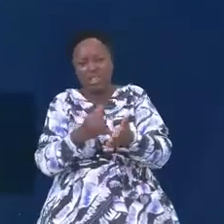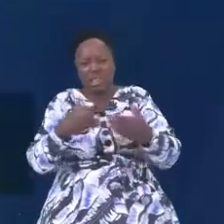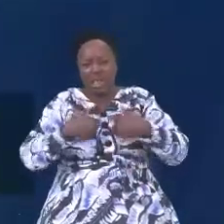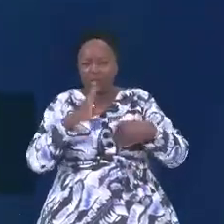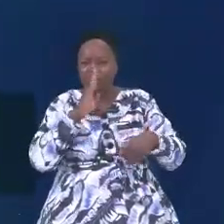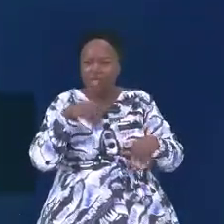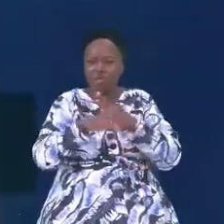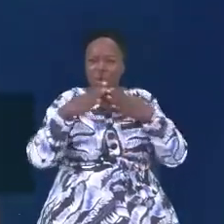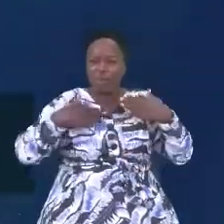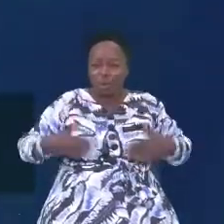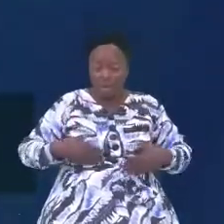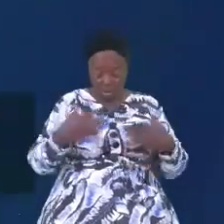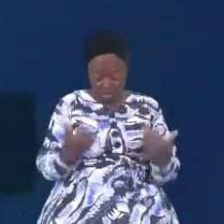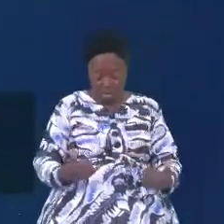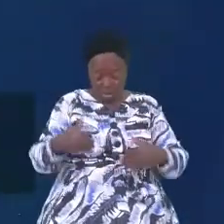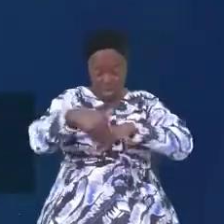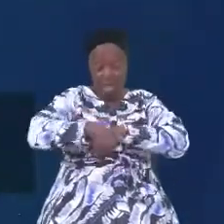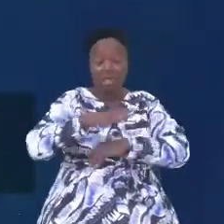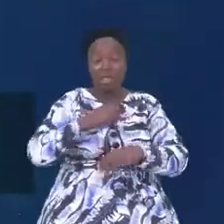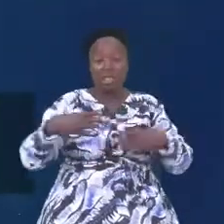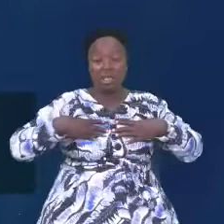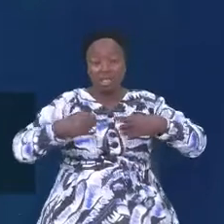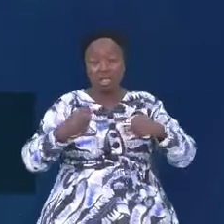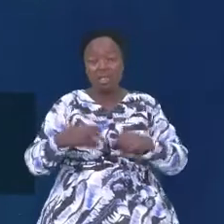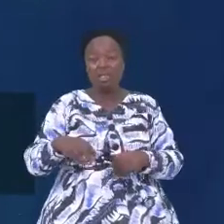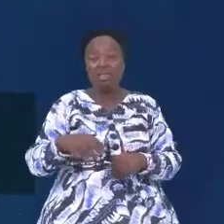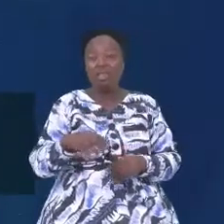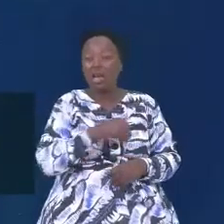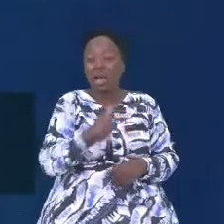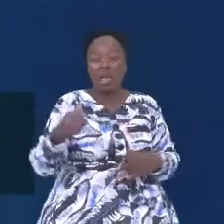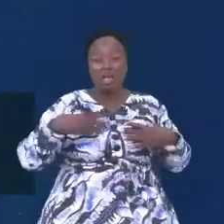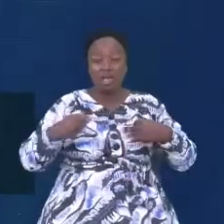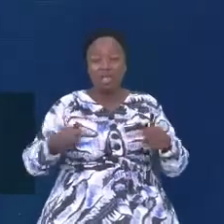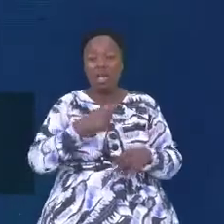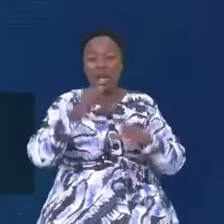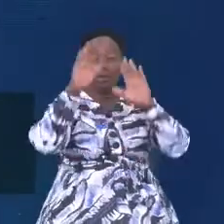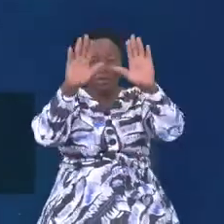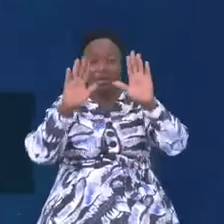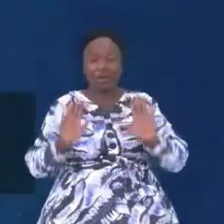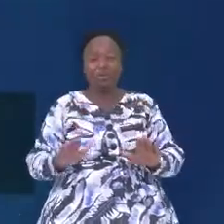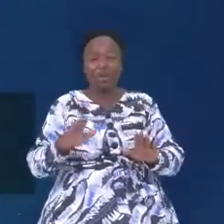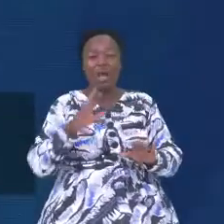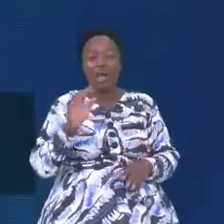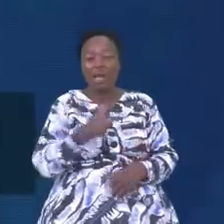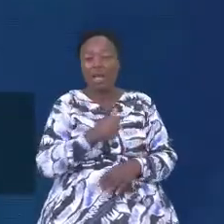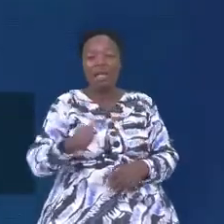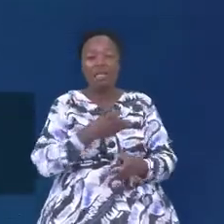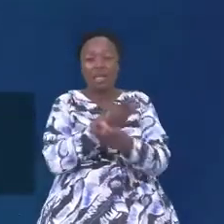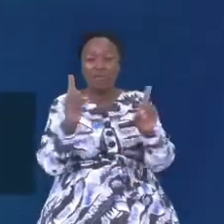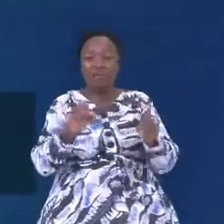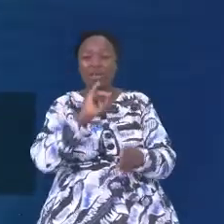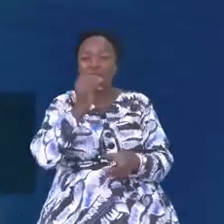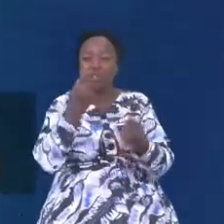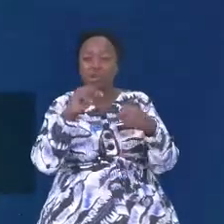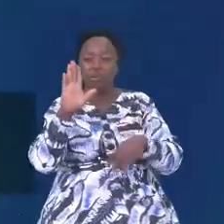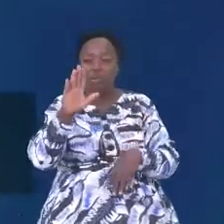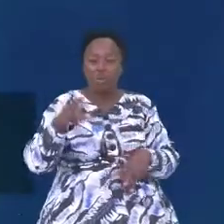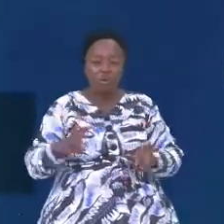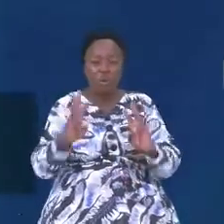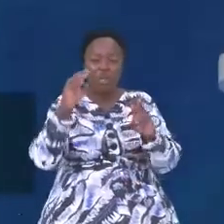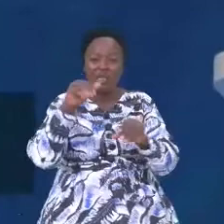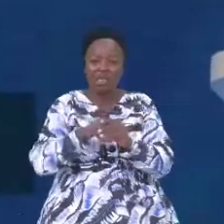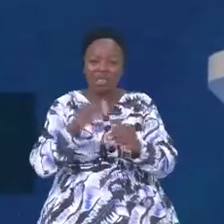there, tonight a cure, a healing, a miracle, a deliverance is coming your way